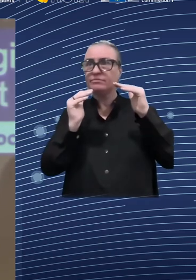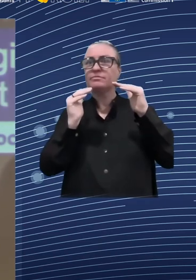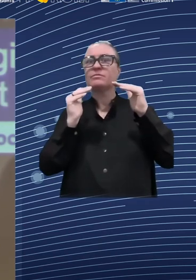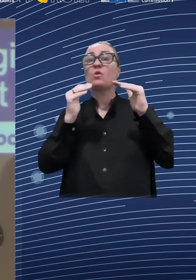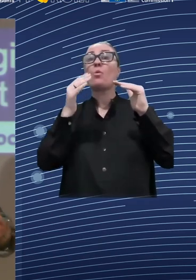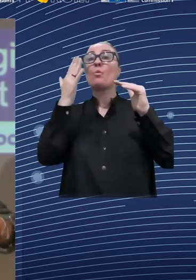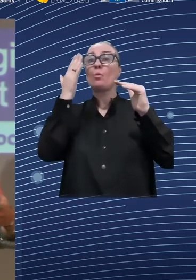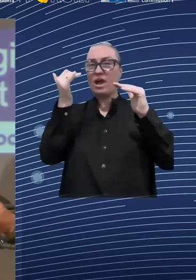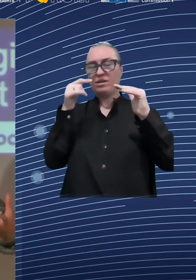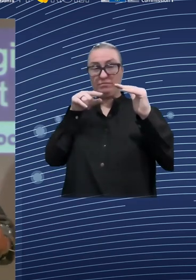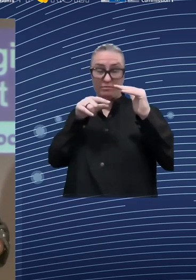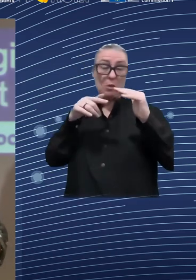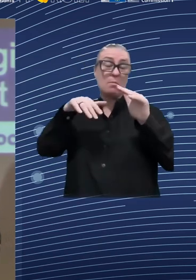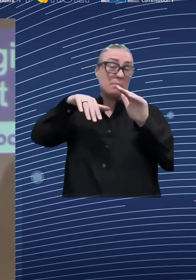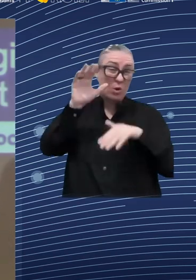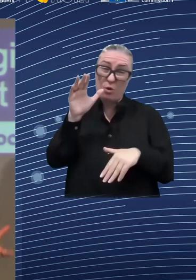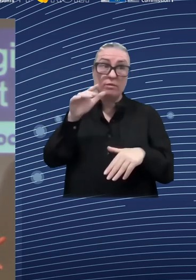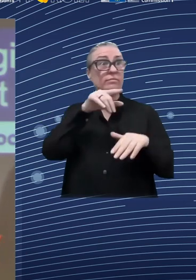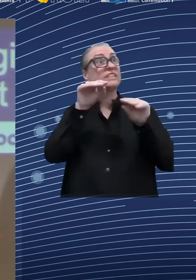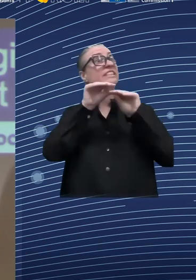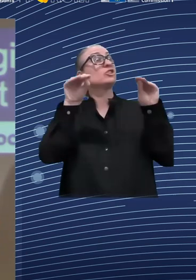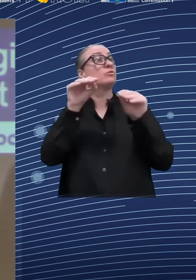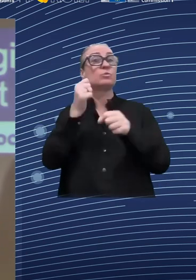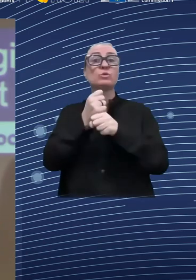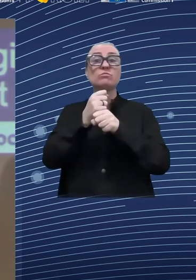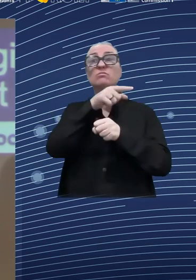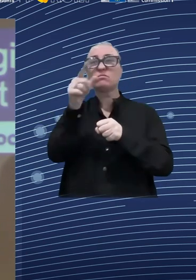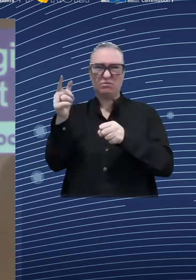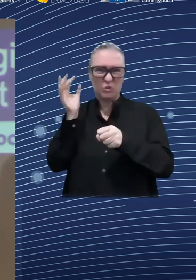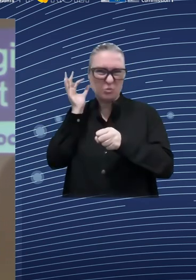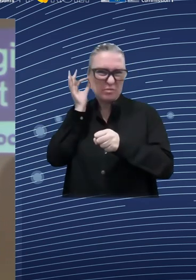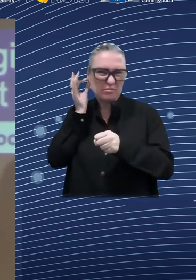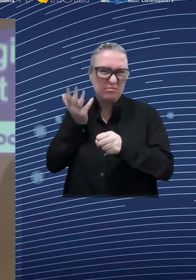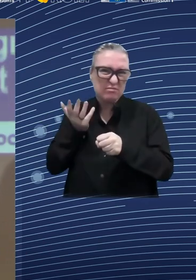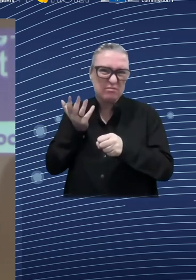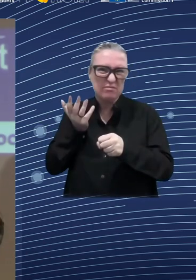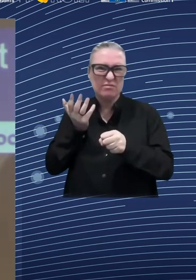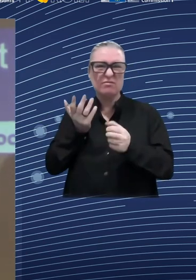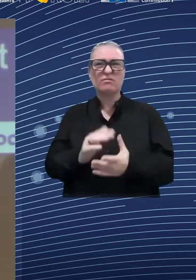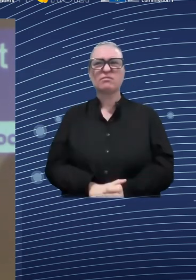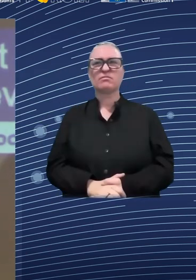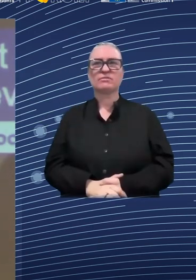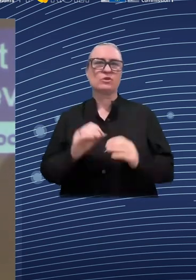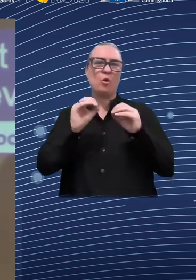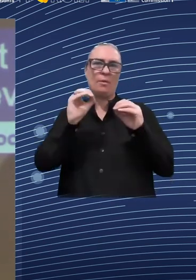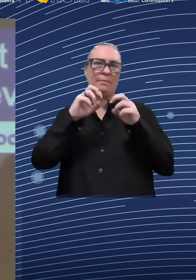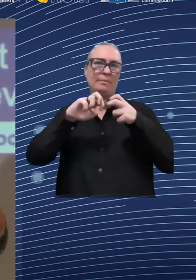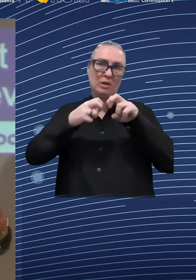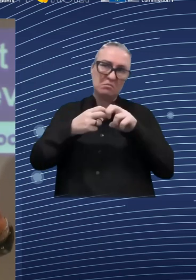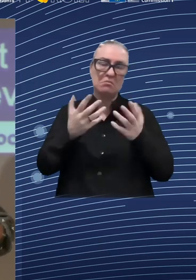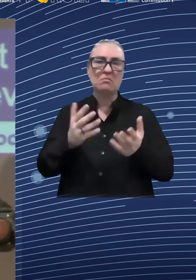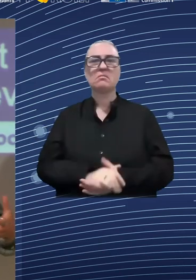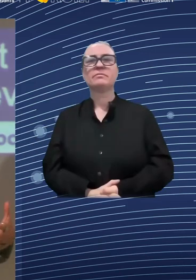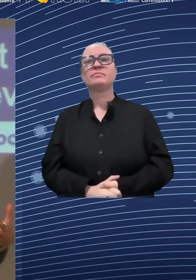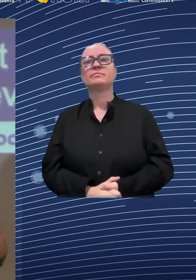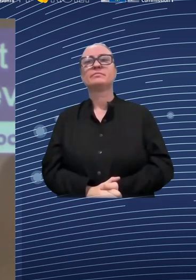are we trying to make the same opportunities for everybody? Also, I saw in the slide that how we deal with people with